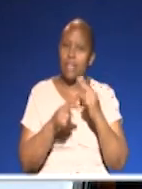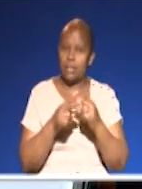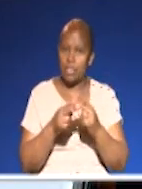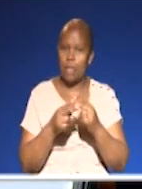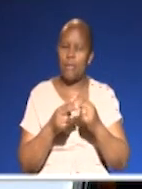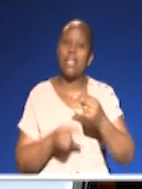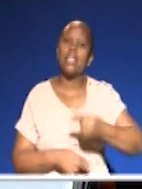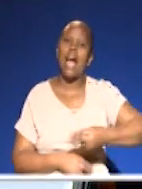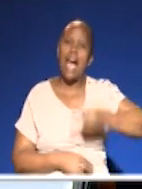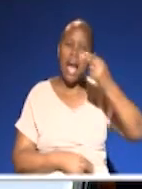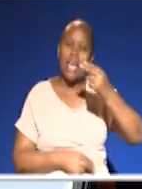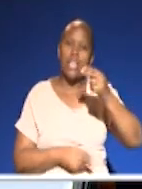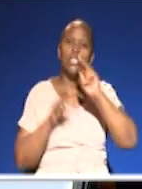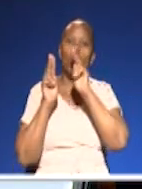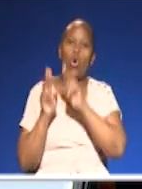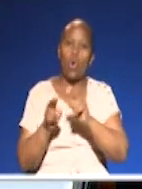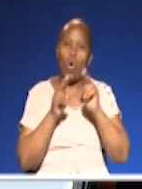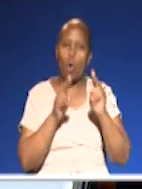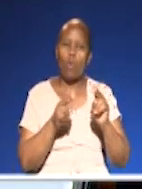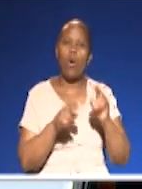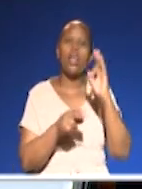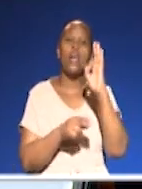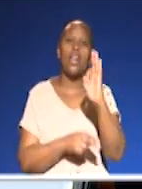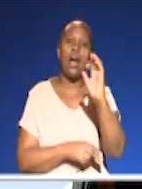the highest common factor.